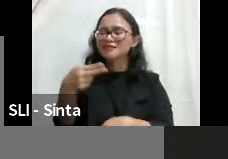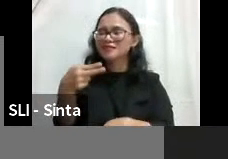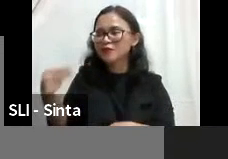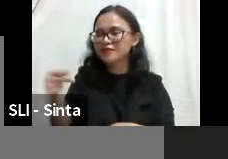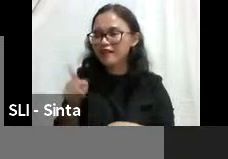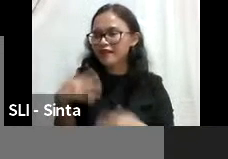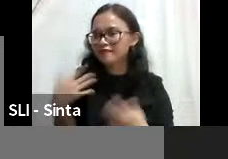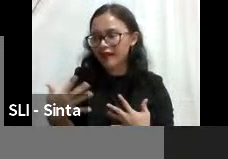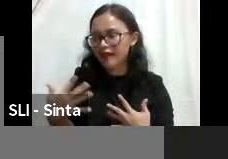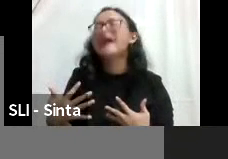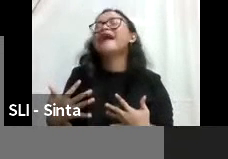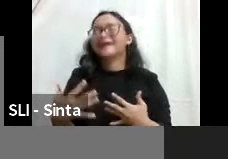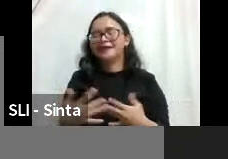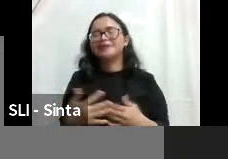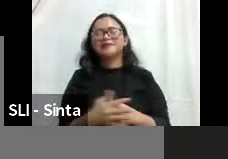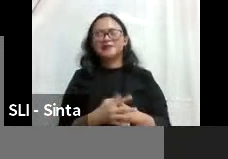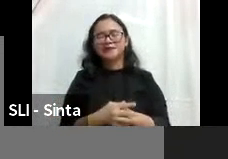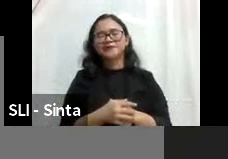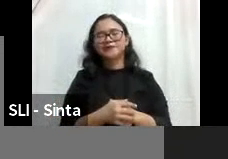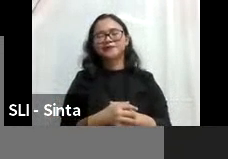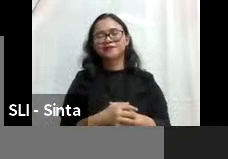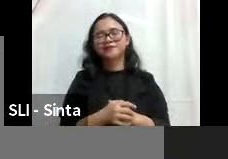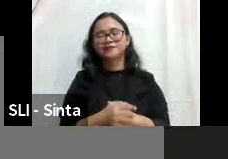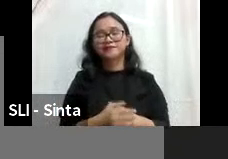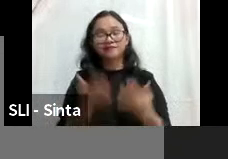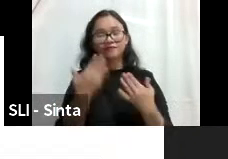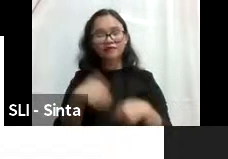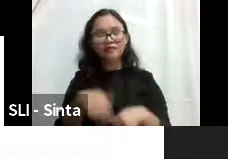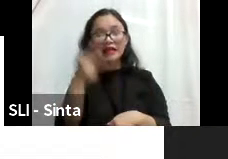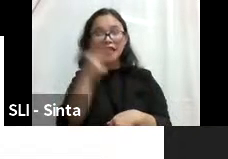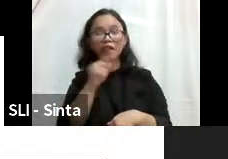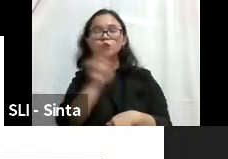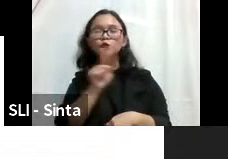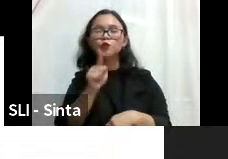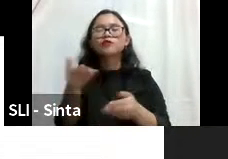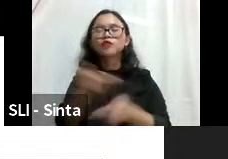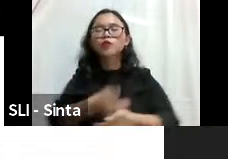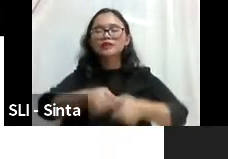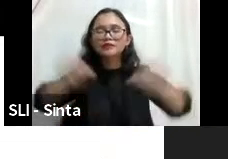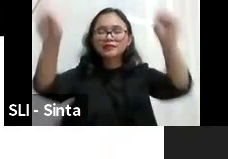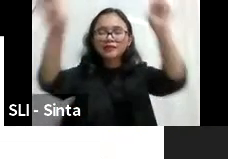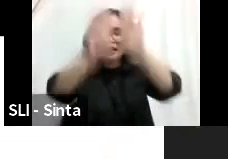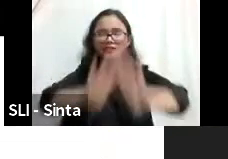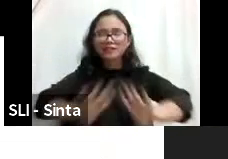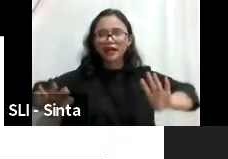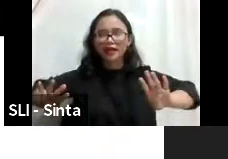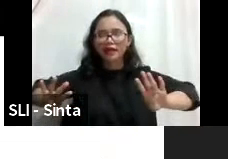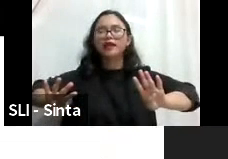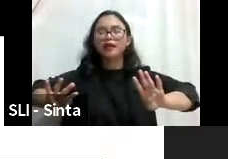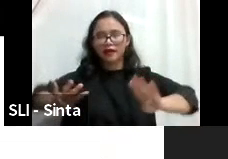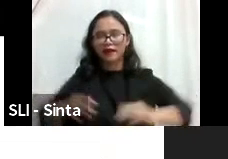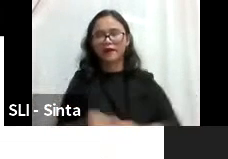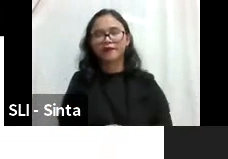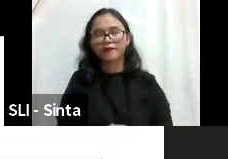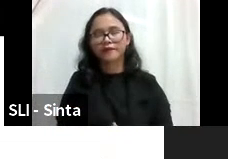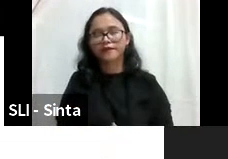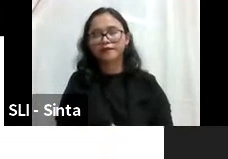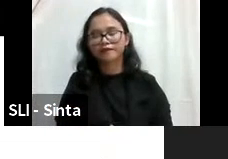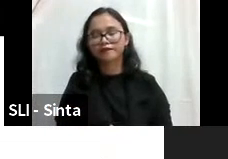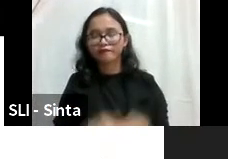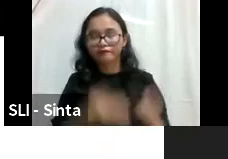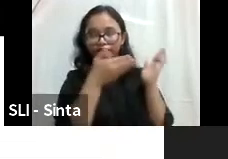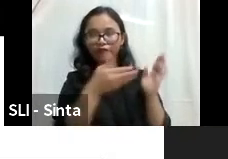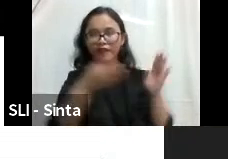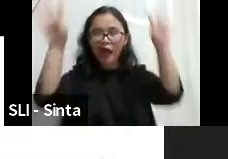look at aean next slide please ASEAN the